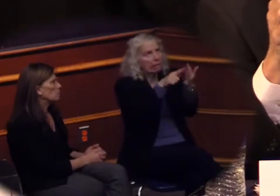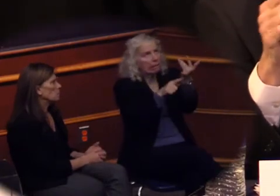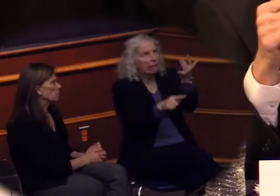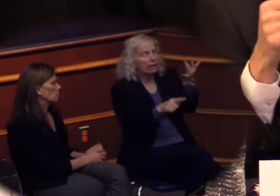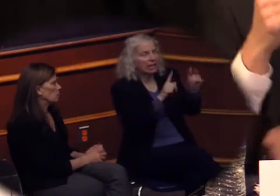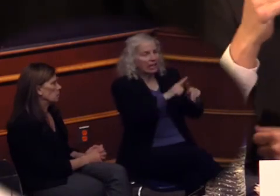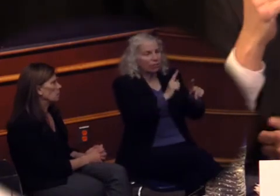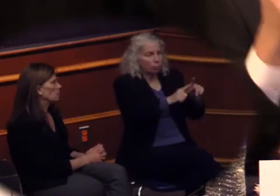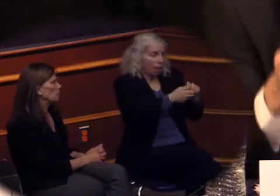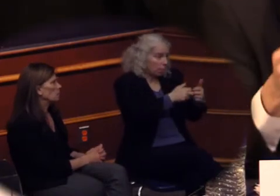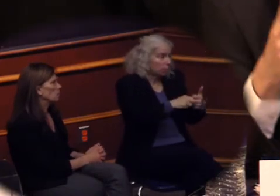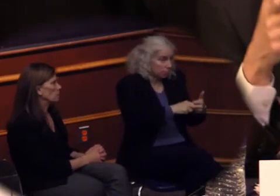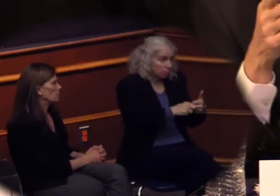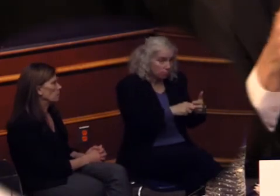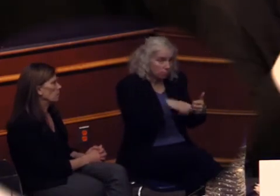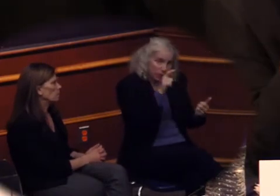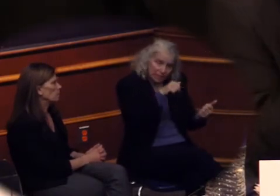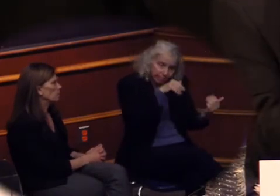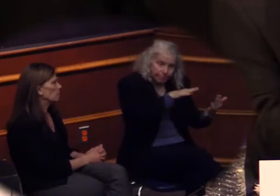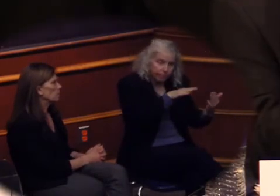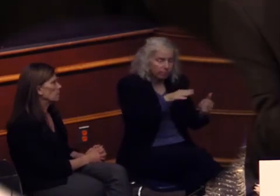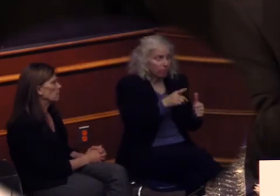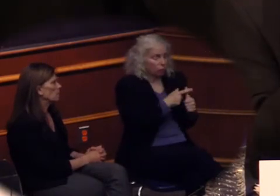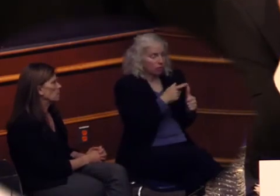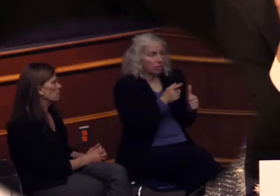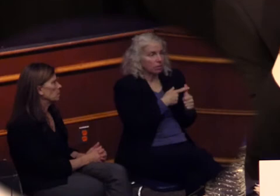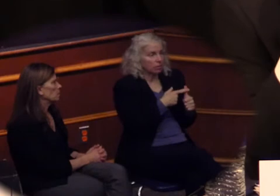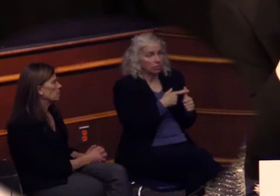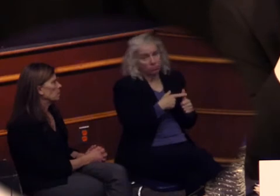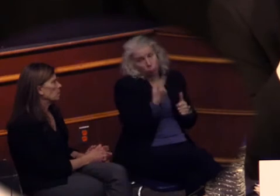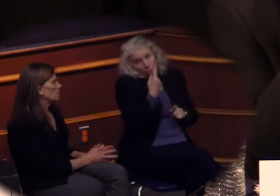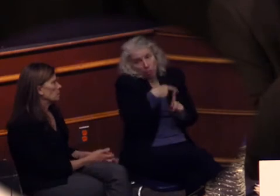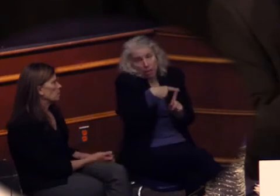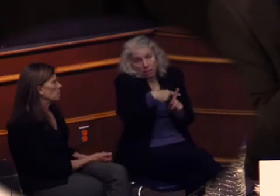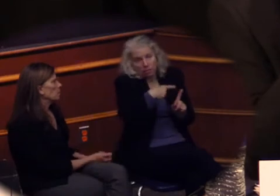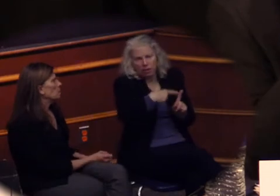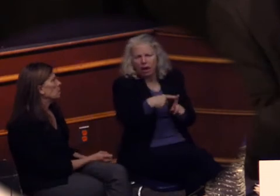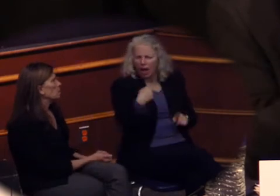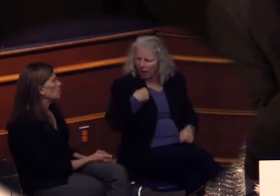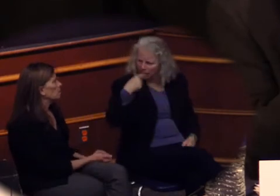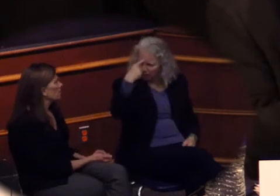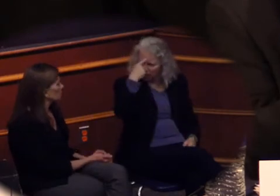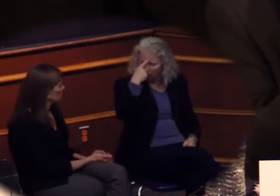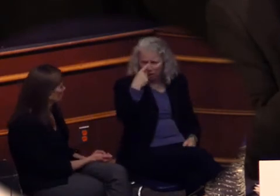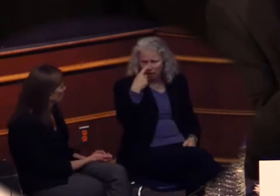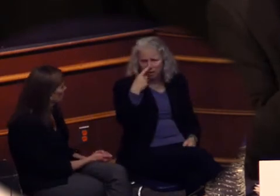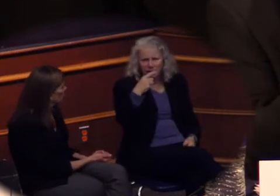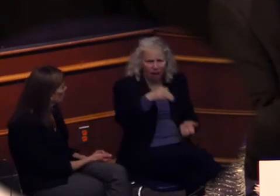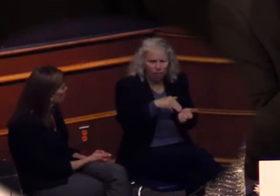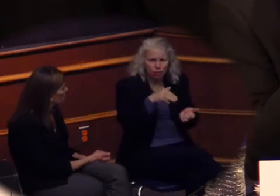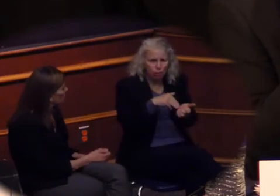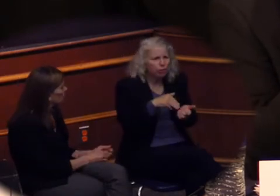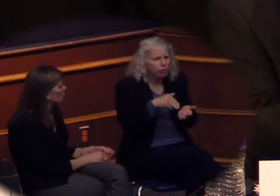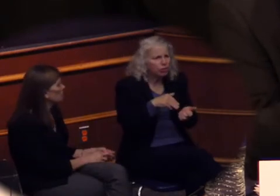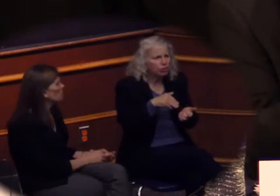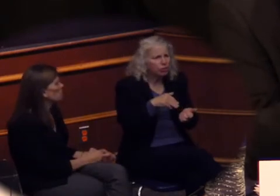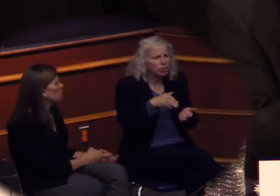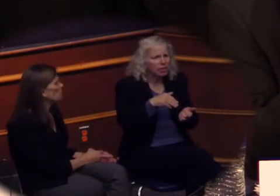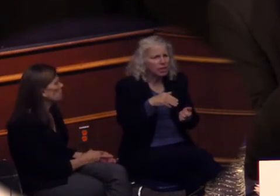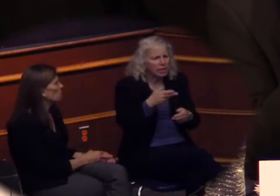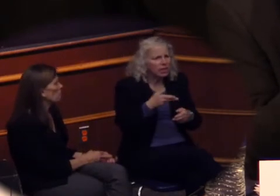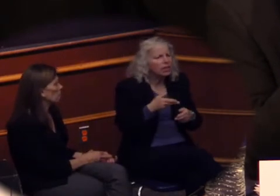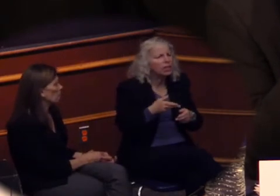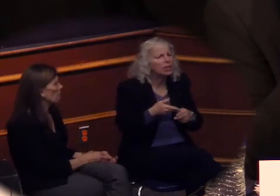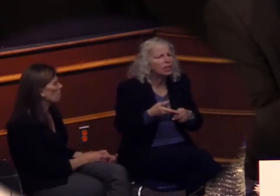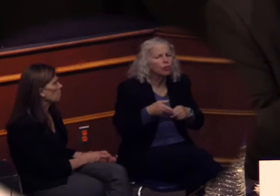need to attack. So number one, a good thing was that I believe it was the right thing for doctors to increase pain treatment.